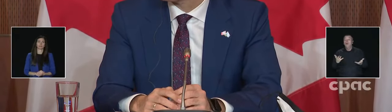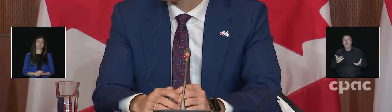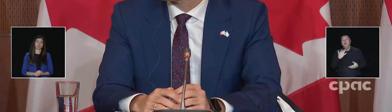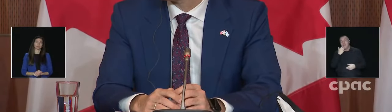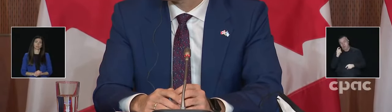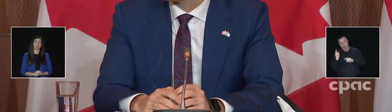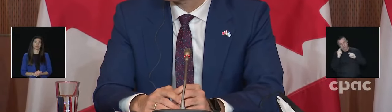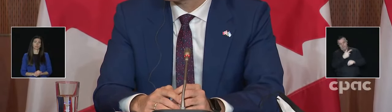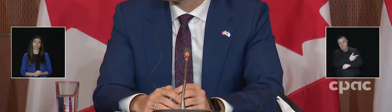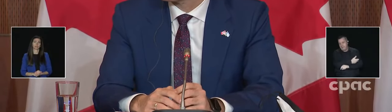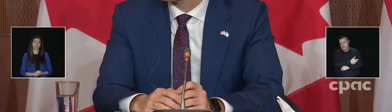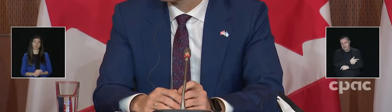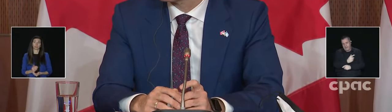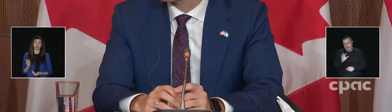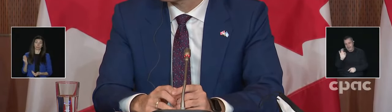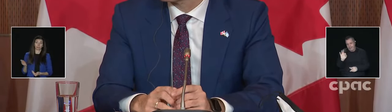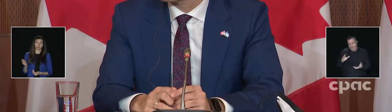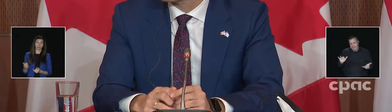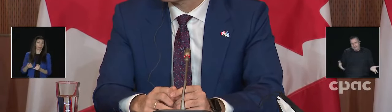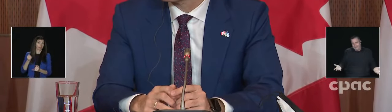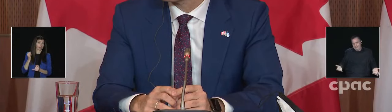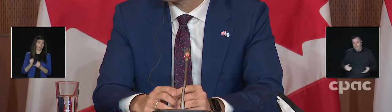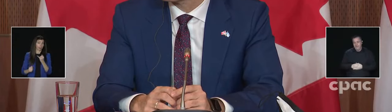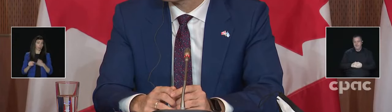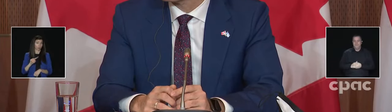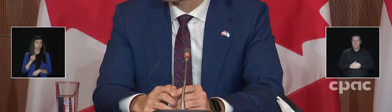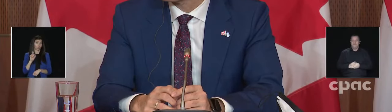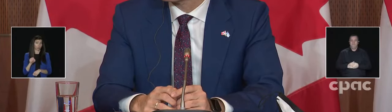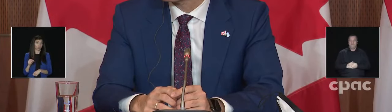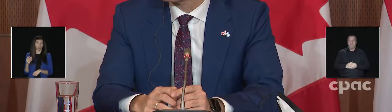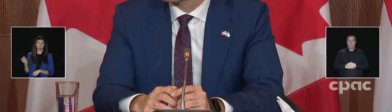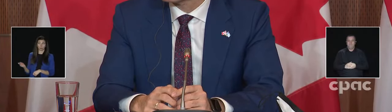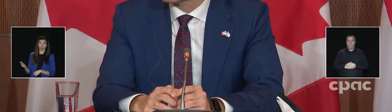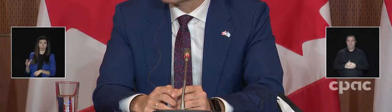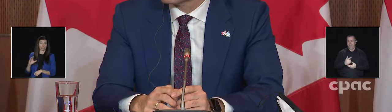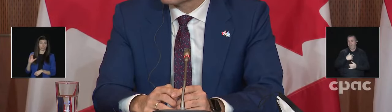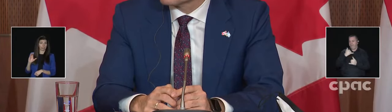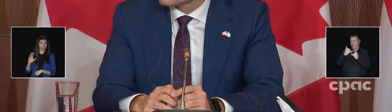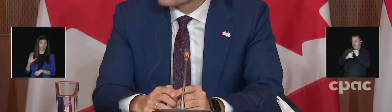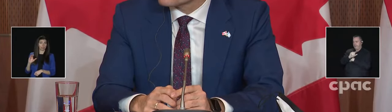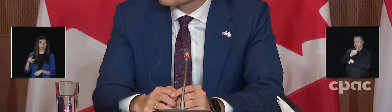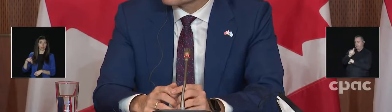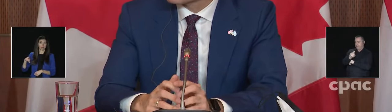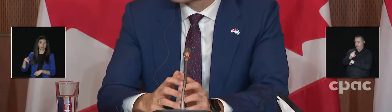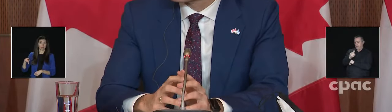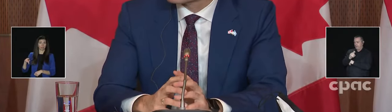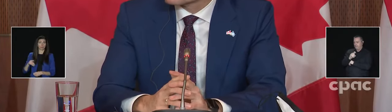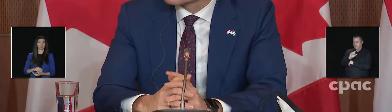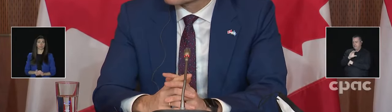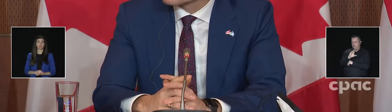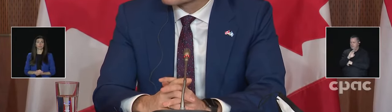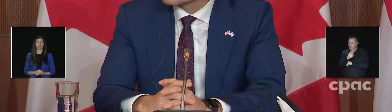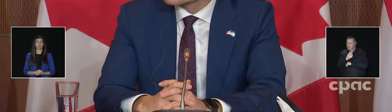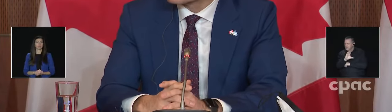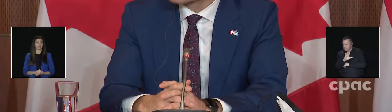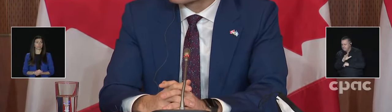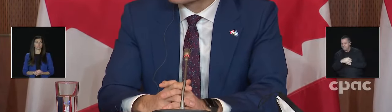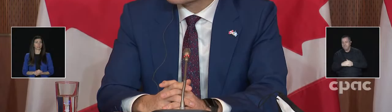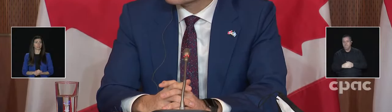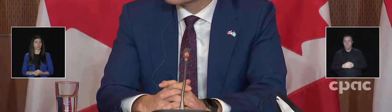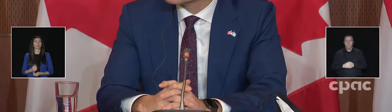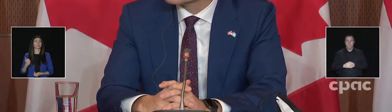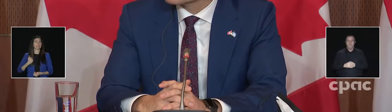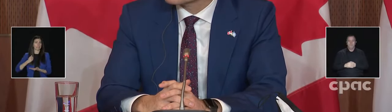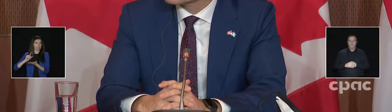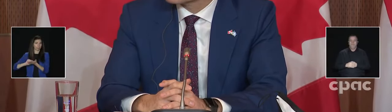to CP for the final last question. For Minister Duclos, Jim Brodsky with CP. Just to follow up